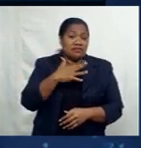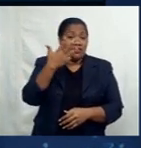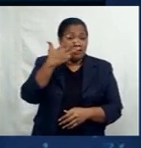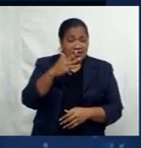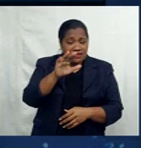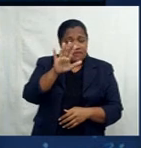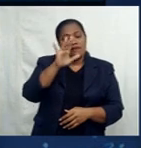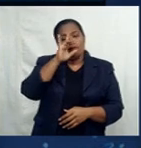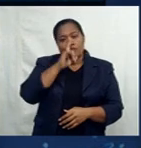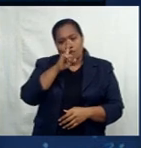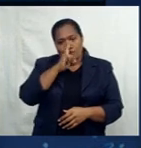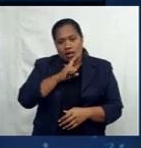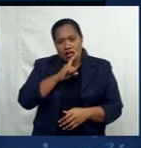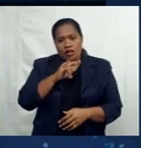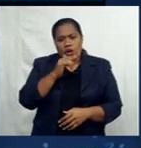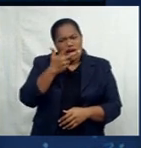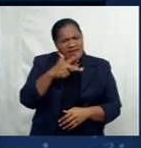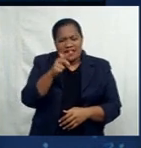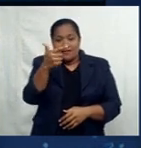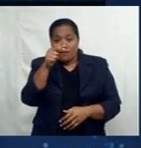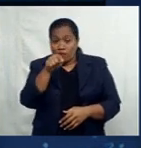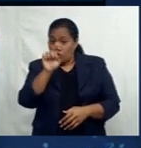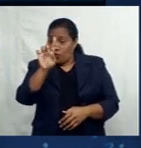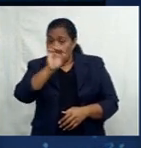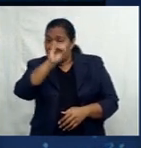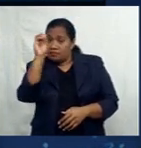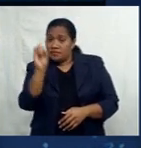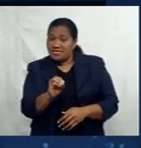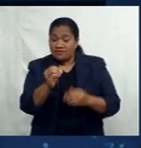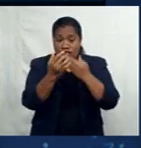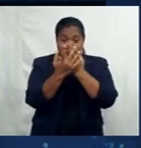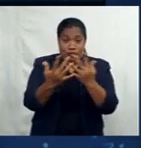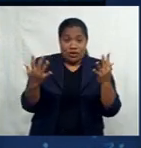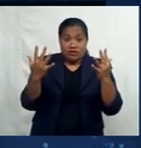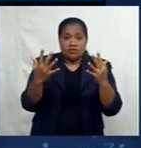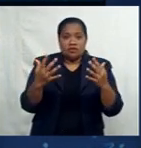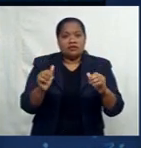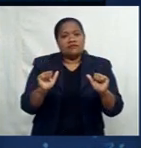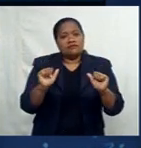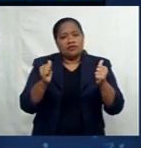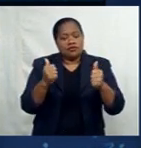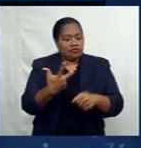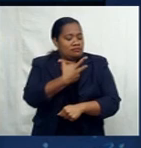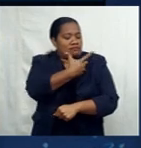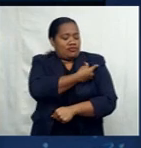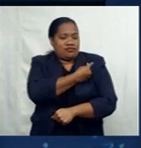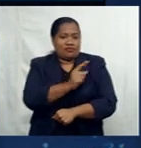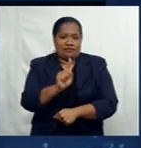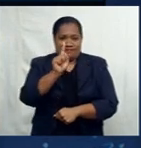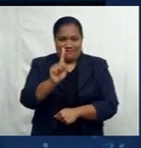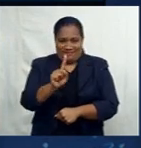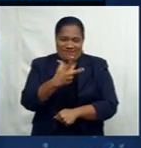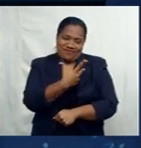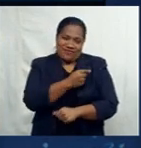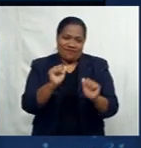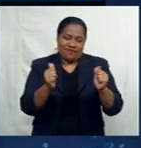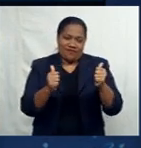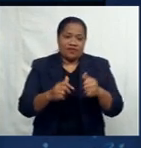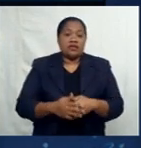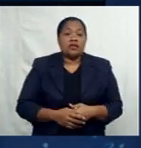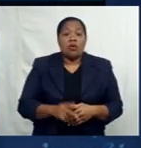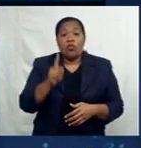510,895 people, or 87.1% of the population, have received their first dose of the AstraZeneca vaccine.